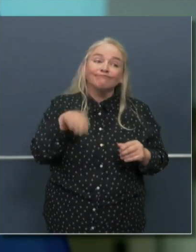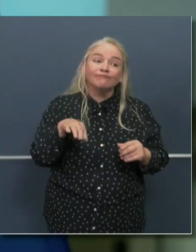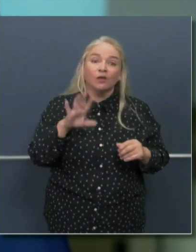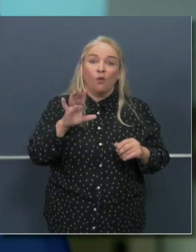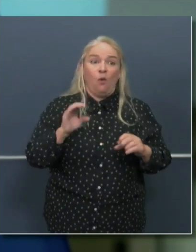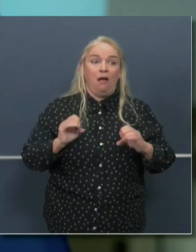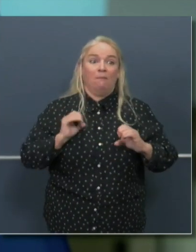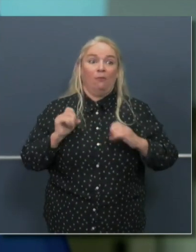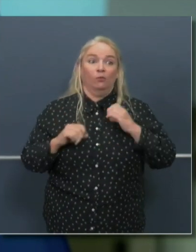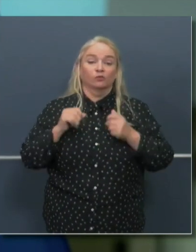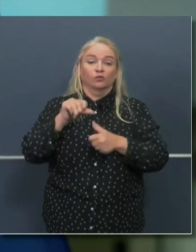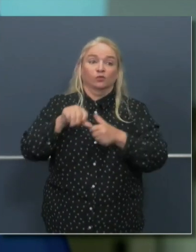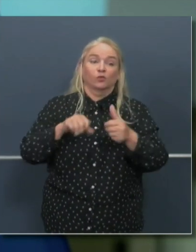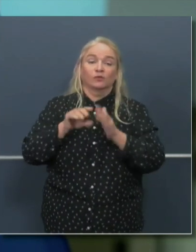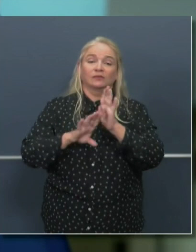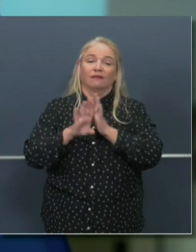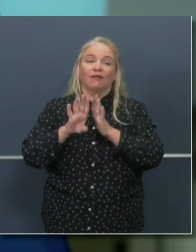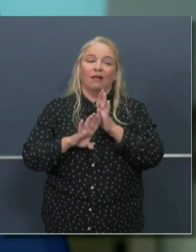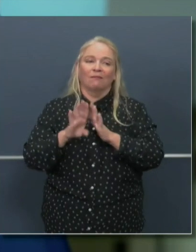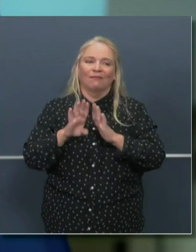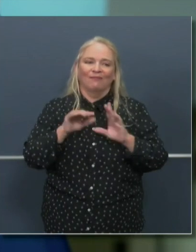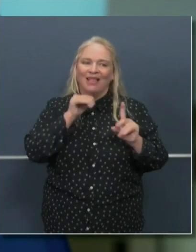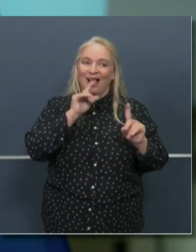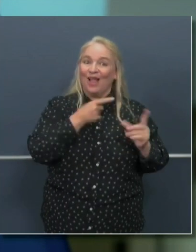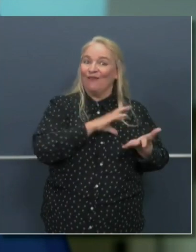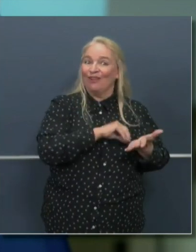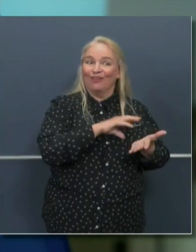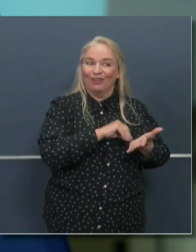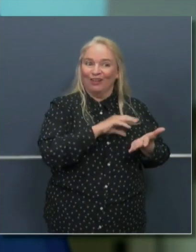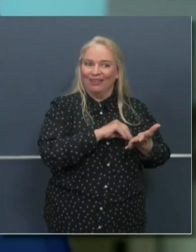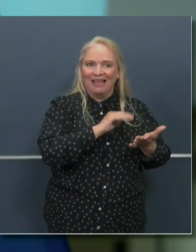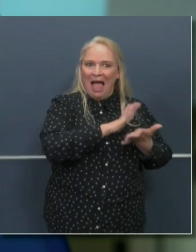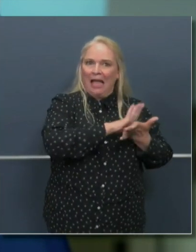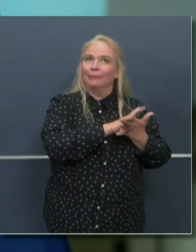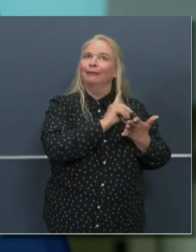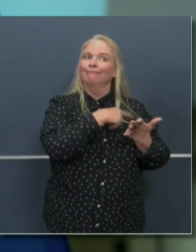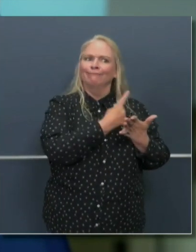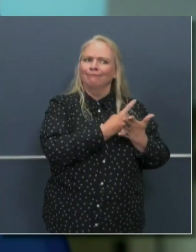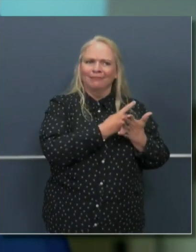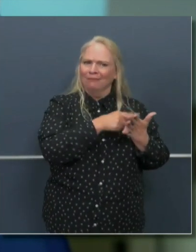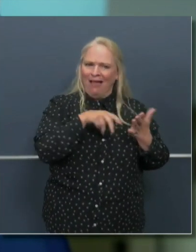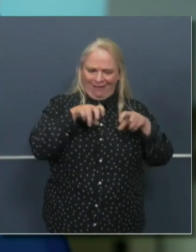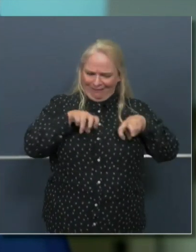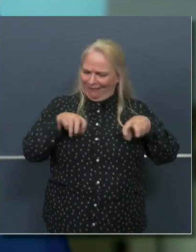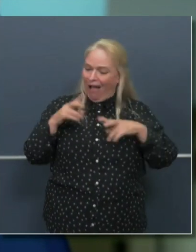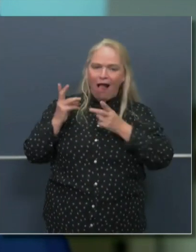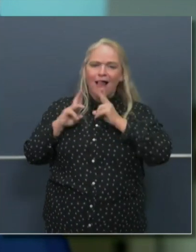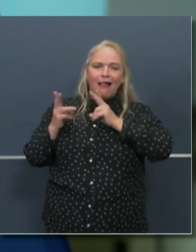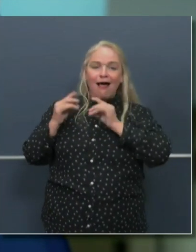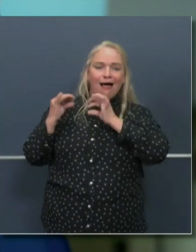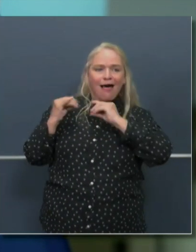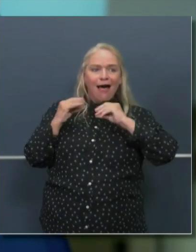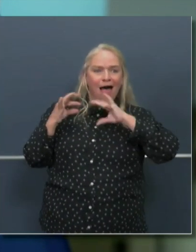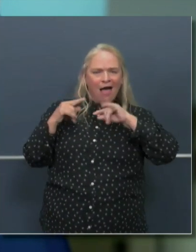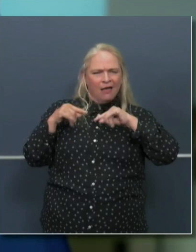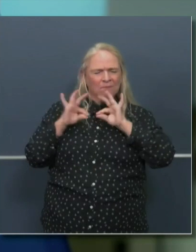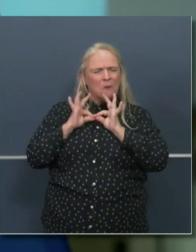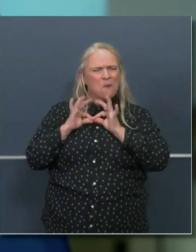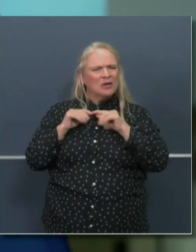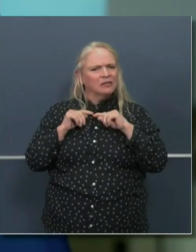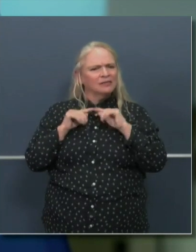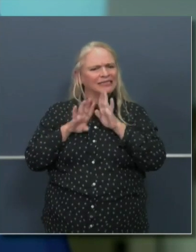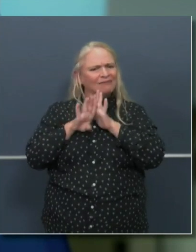intellectual academic development, which we place a great deal of emphasis on. So again, this is work in progress, all